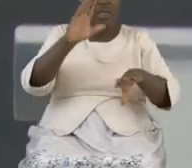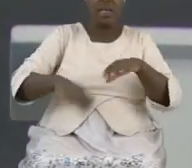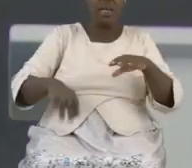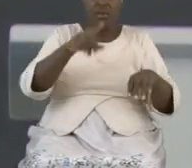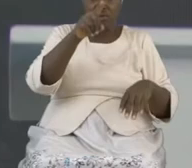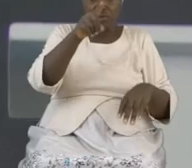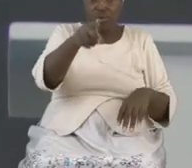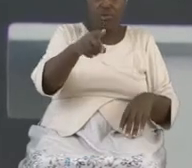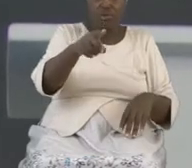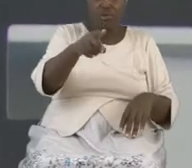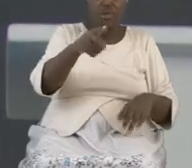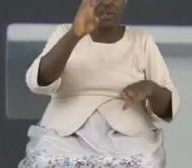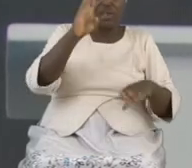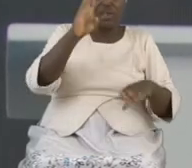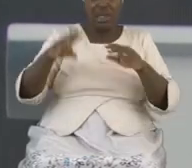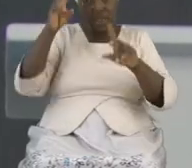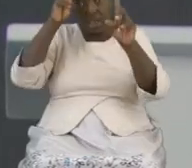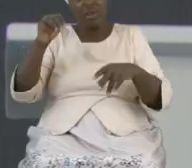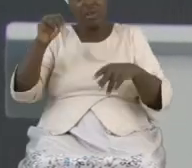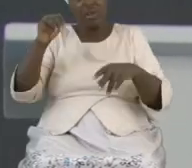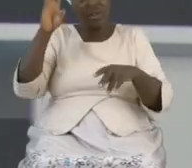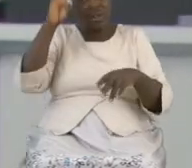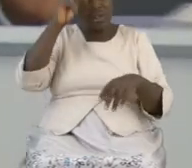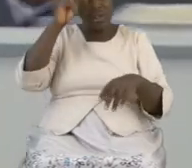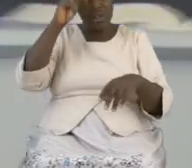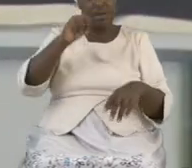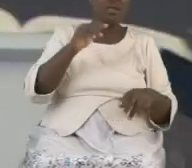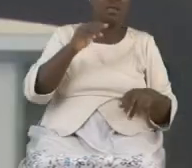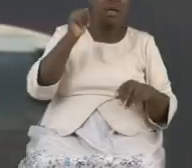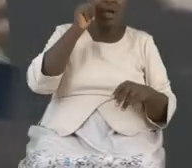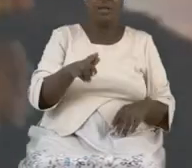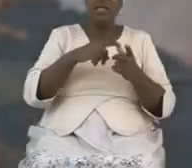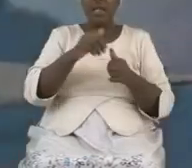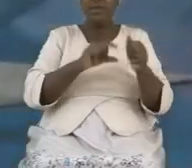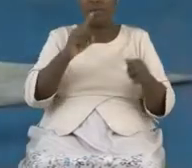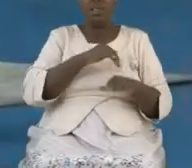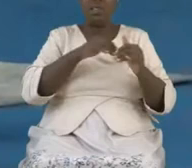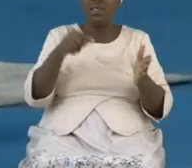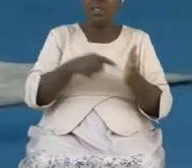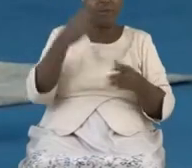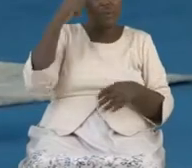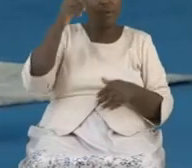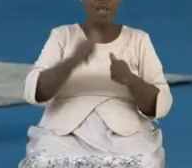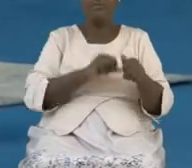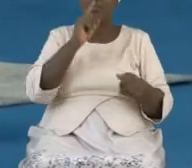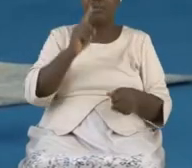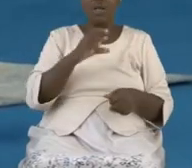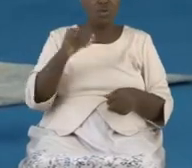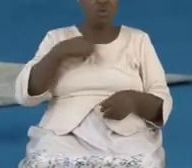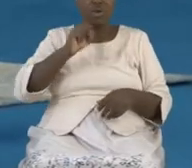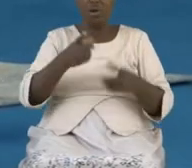him, than her. Everyone. He did this for everyone. And so we can come to